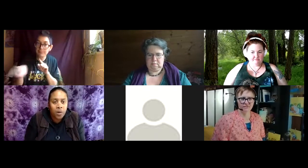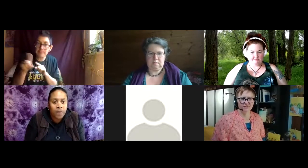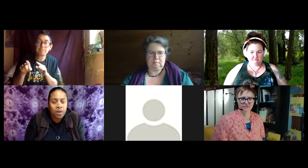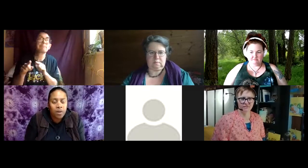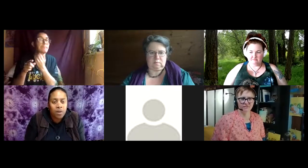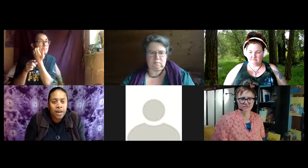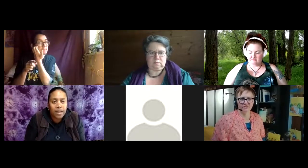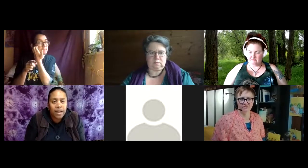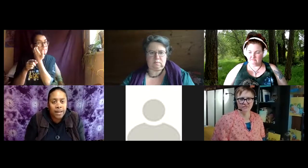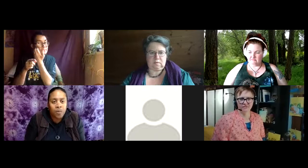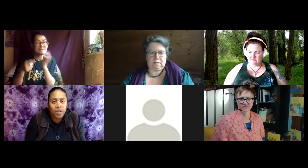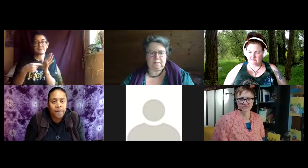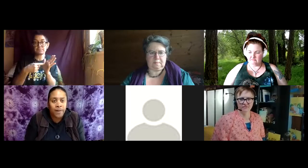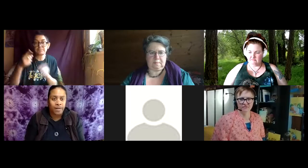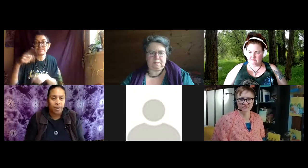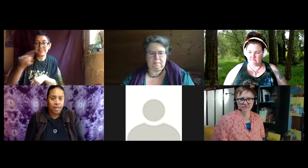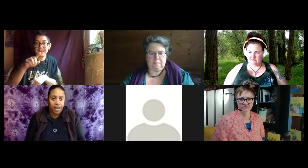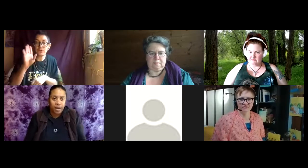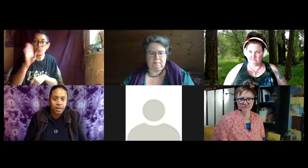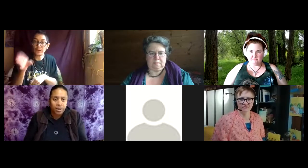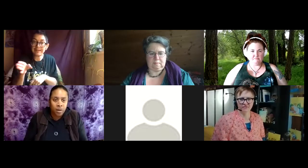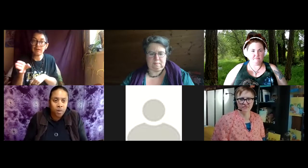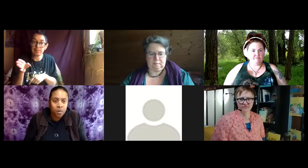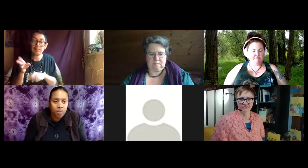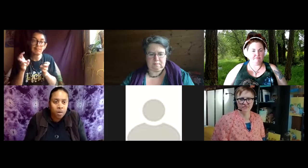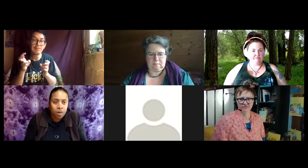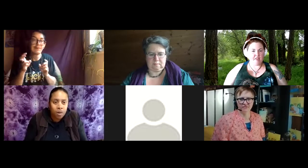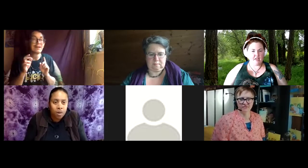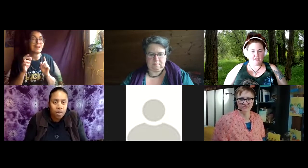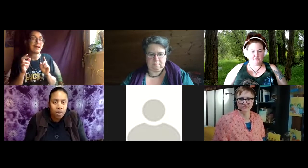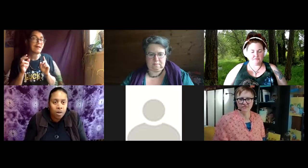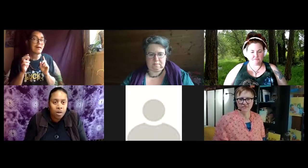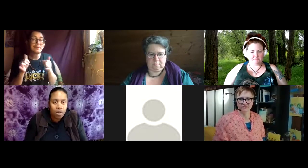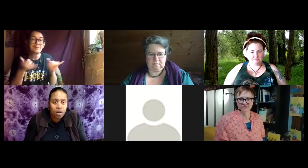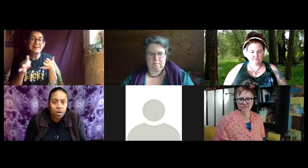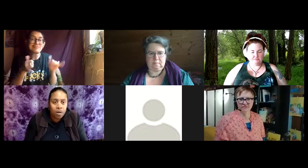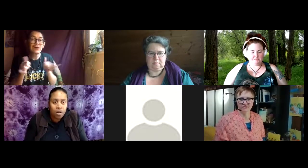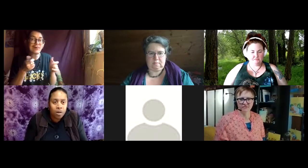And so if you're new at connecting with the fairies like that, and so,